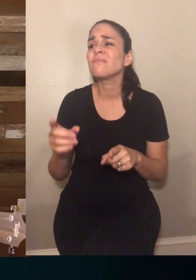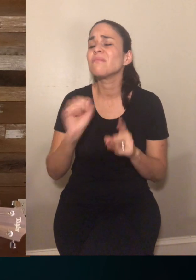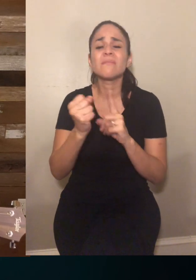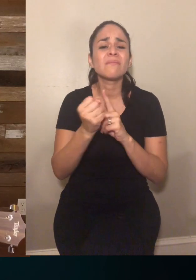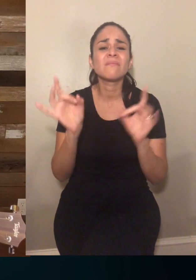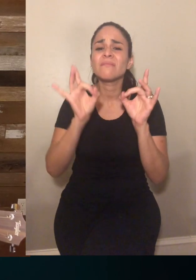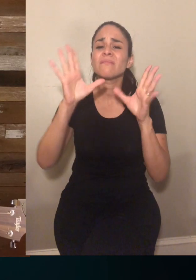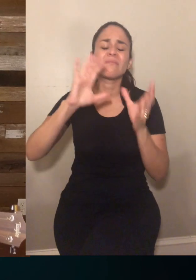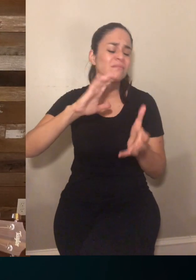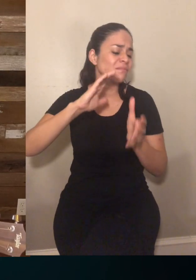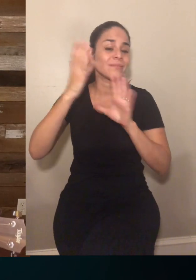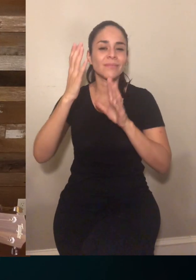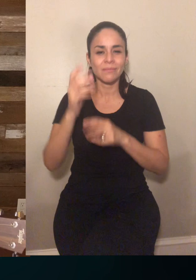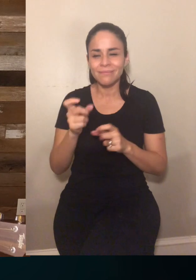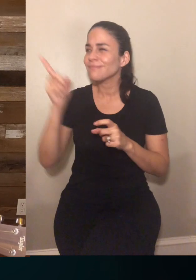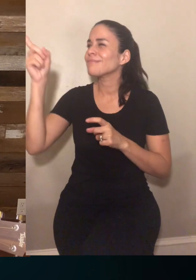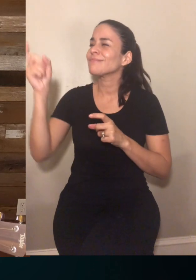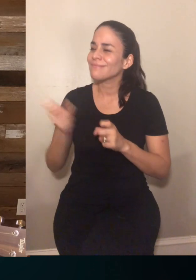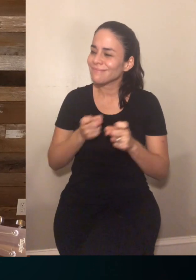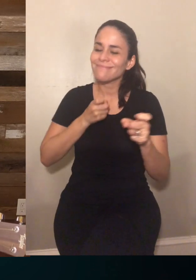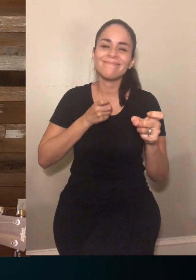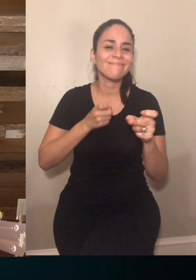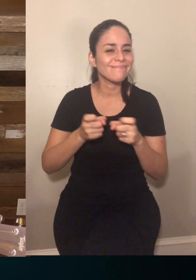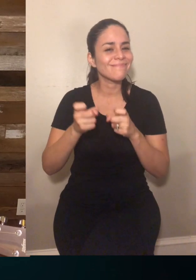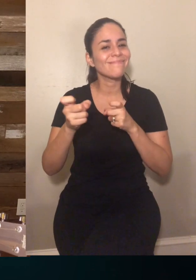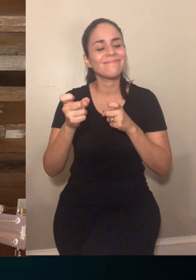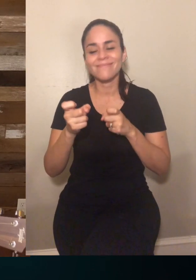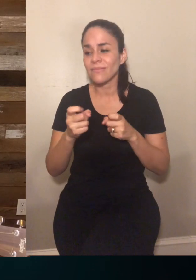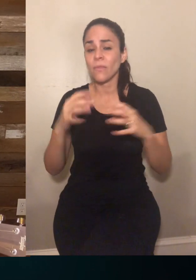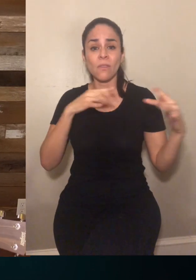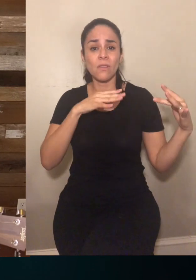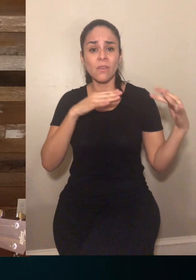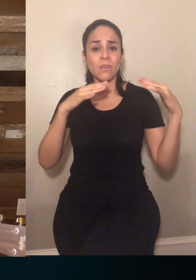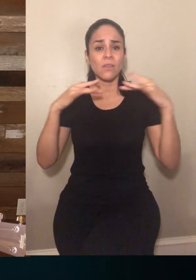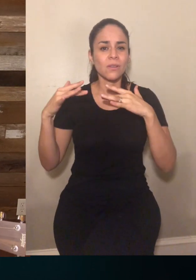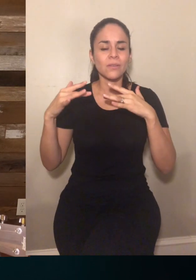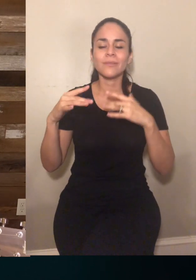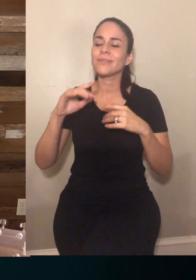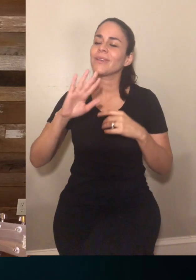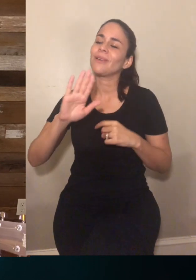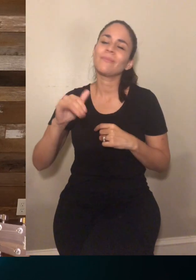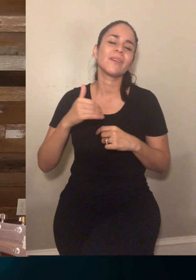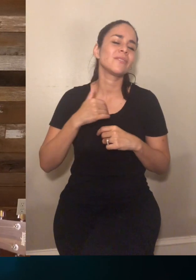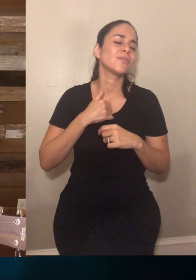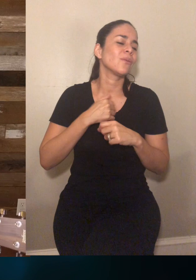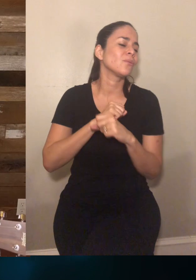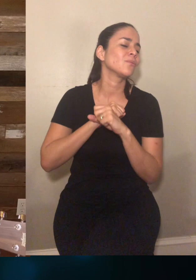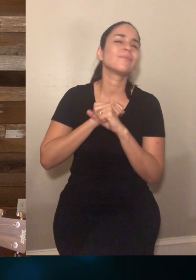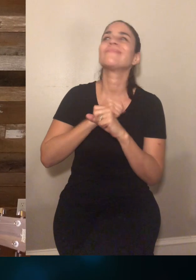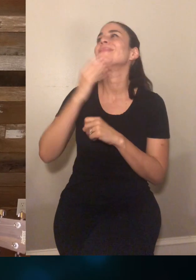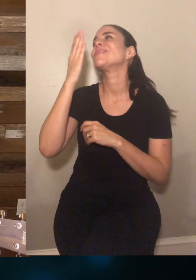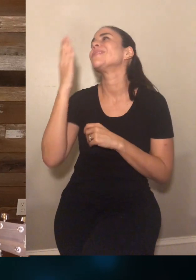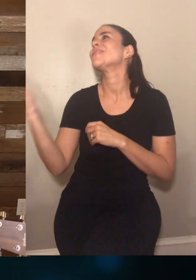you remain in control. In the middle of the war, you guard my